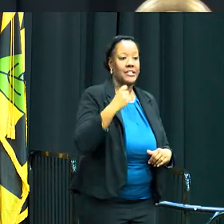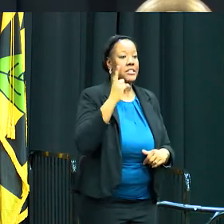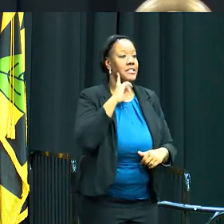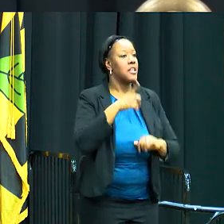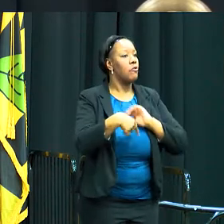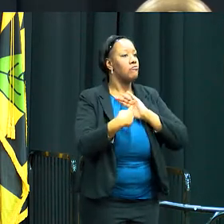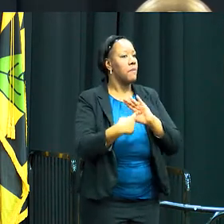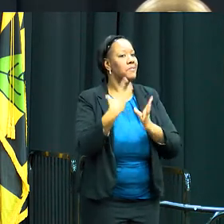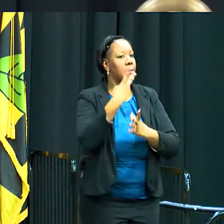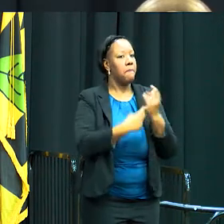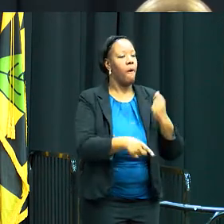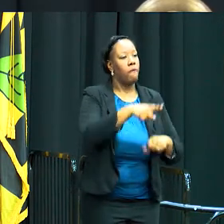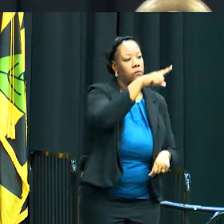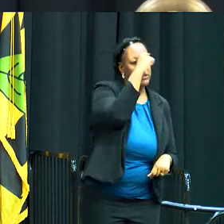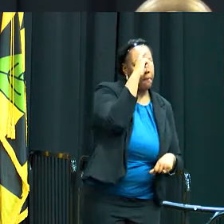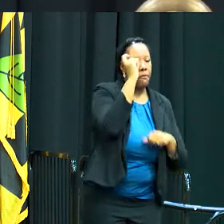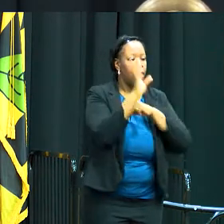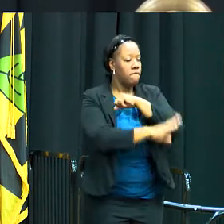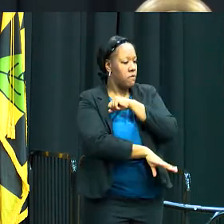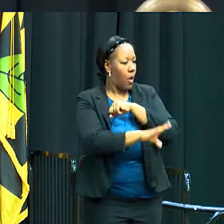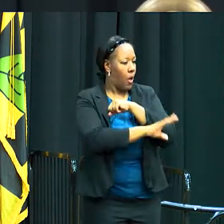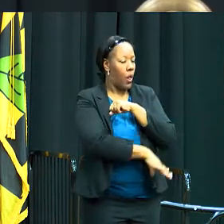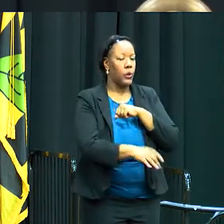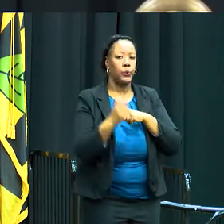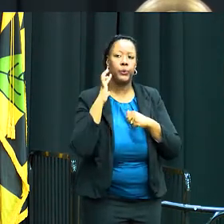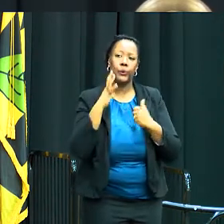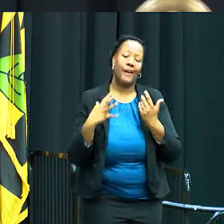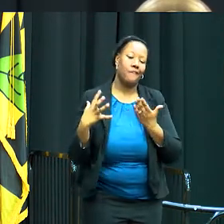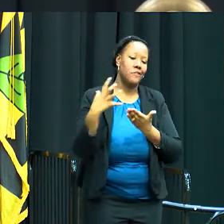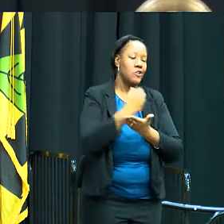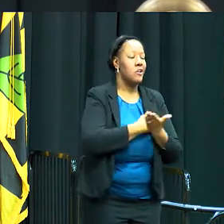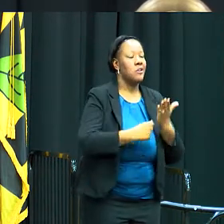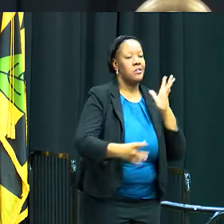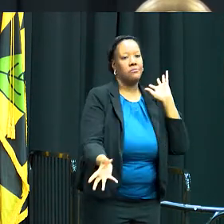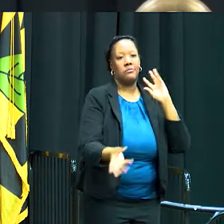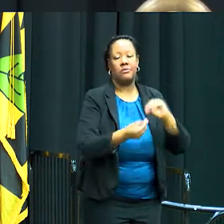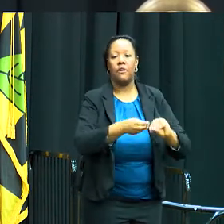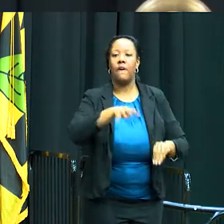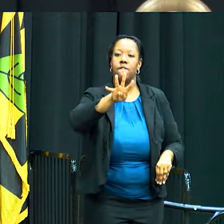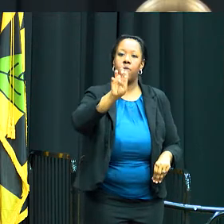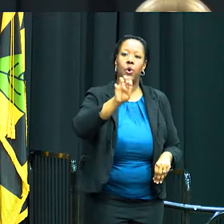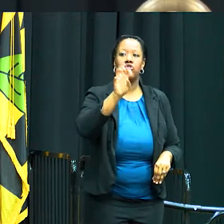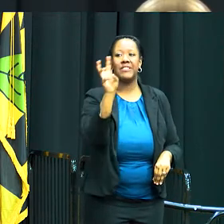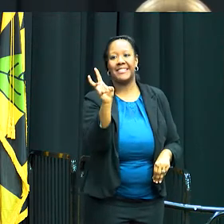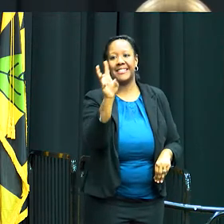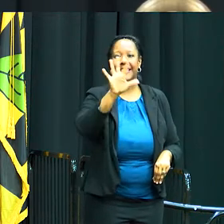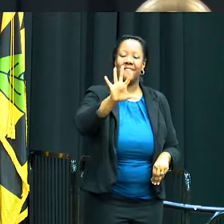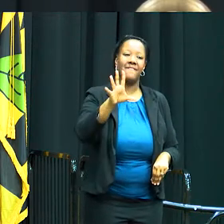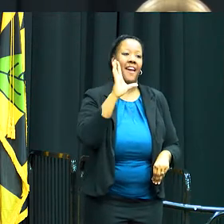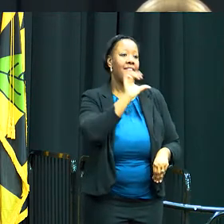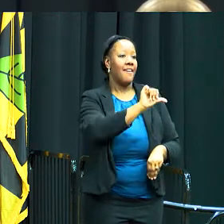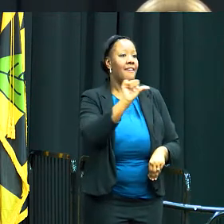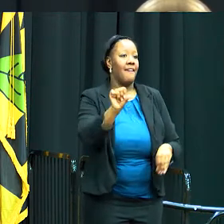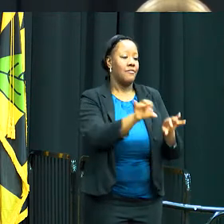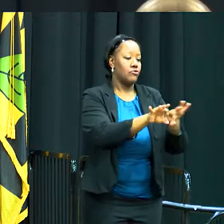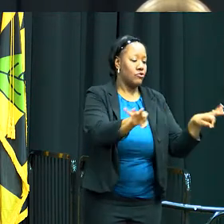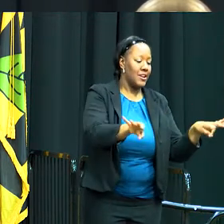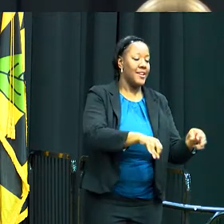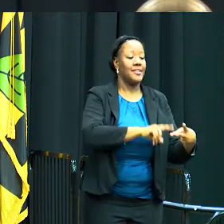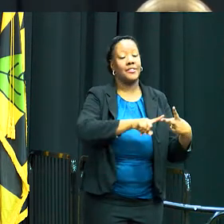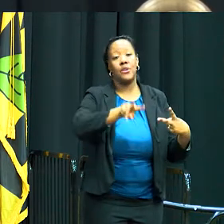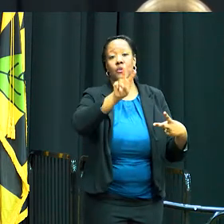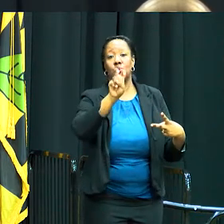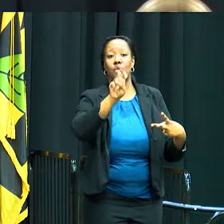summer and fall semesters who have earned a remarkable 465 associate degrees and